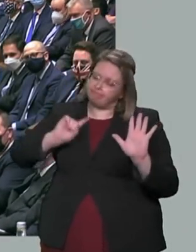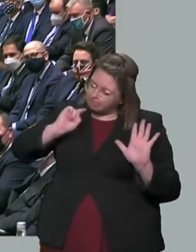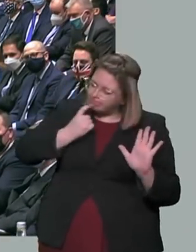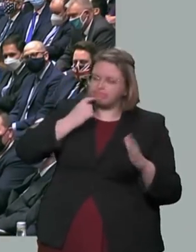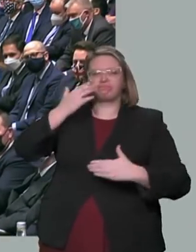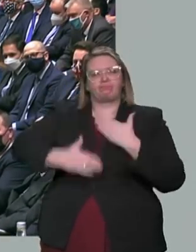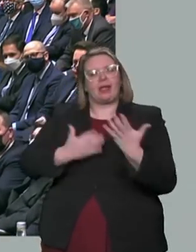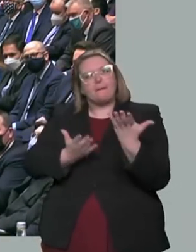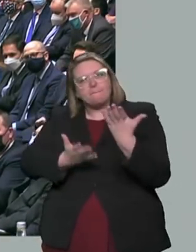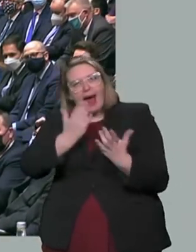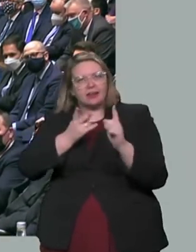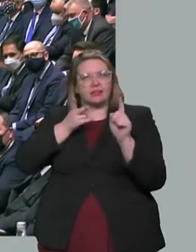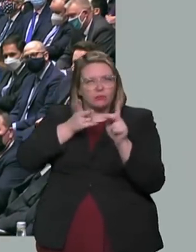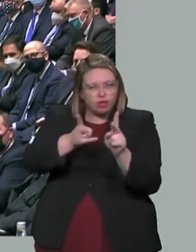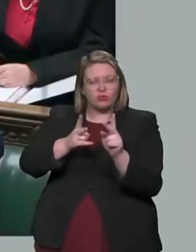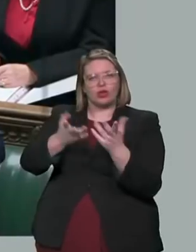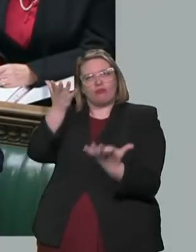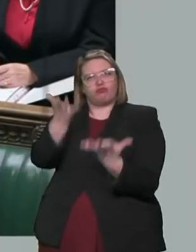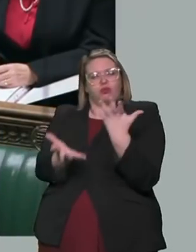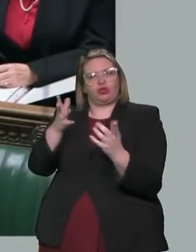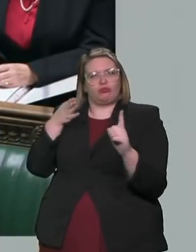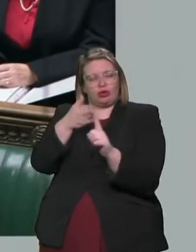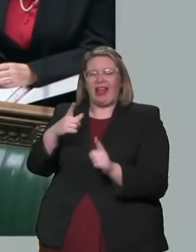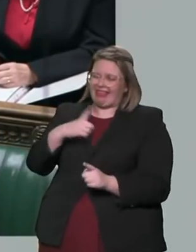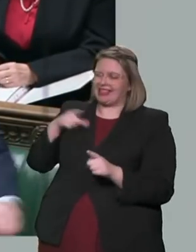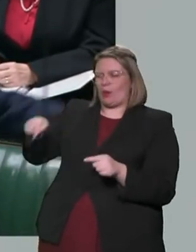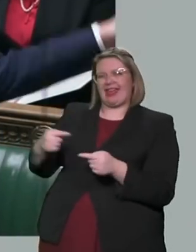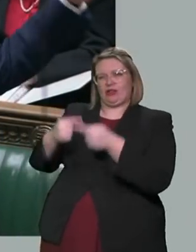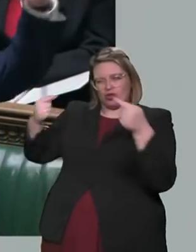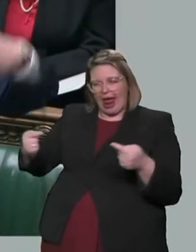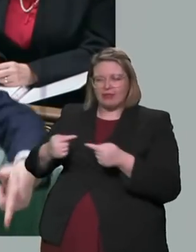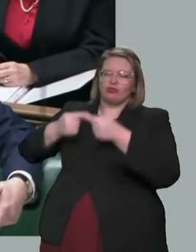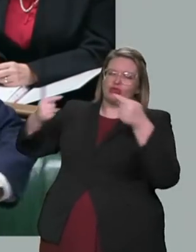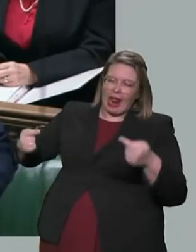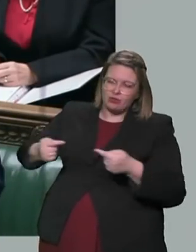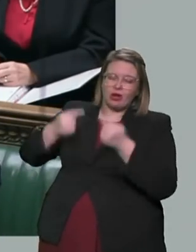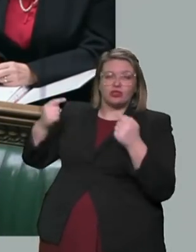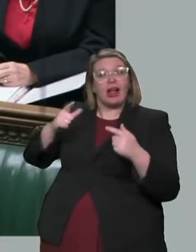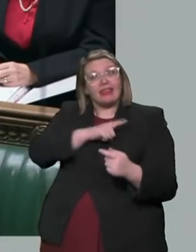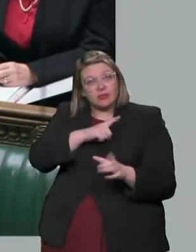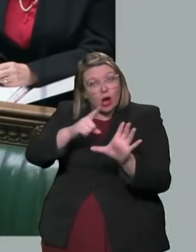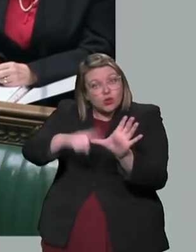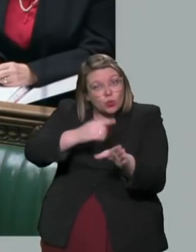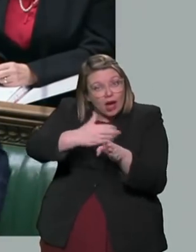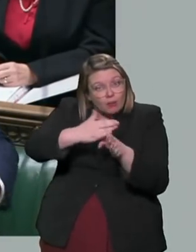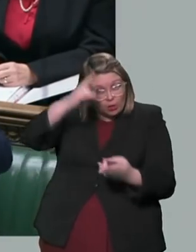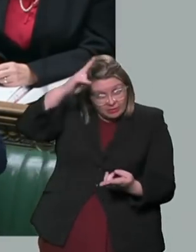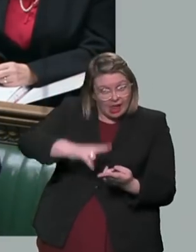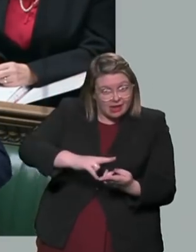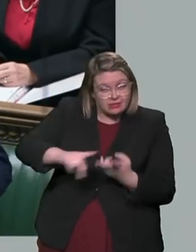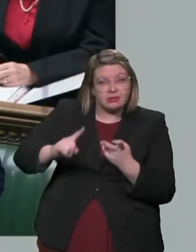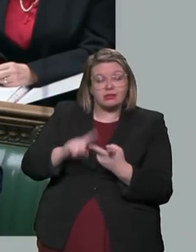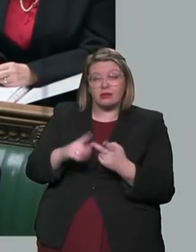balanced and proportionate approach that we have, that they opposed every step of the way, that we have youth unemployment at a record low. We